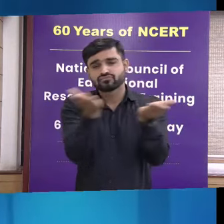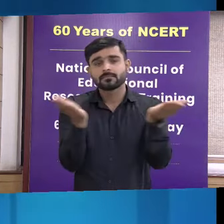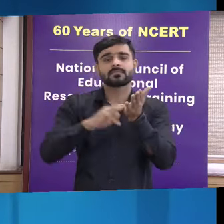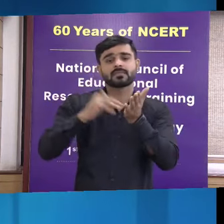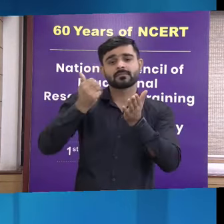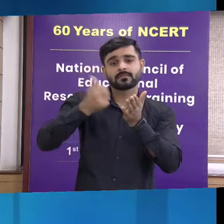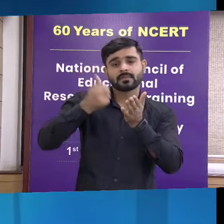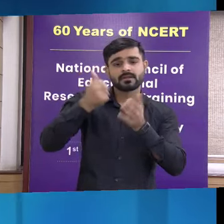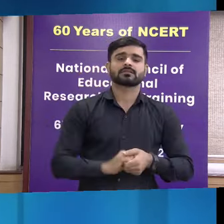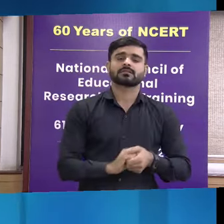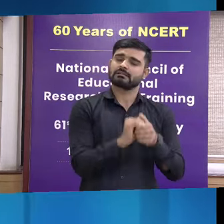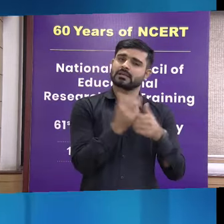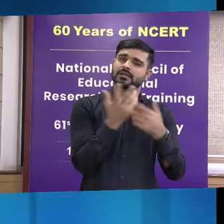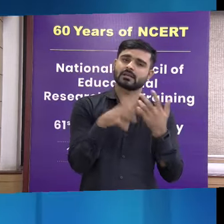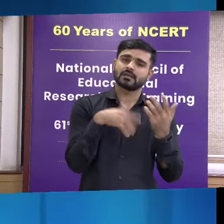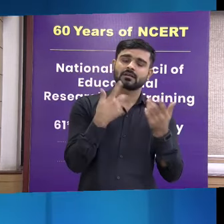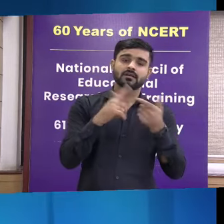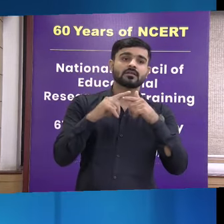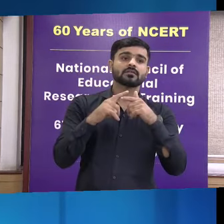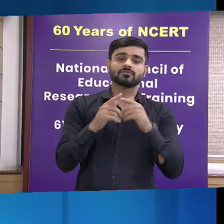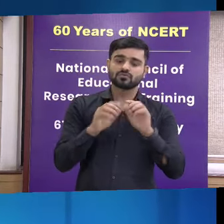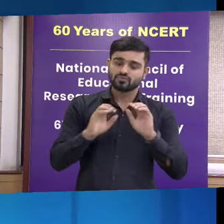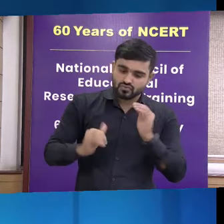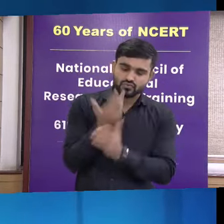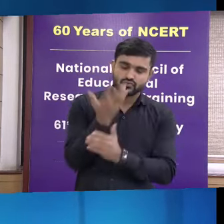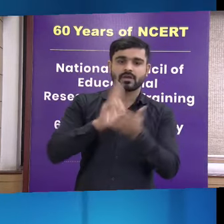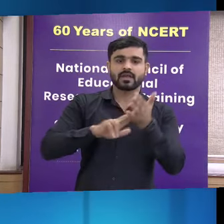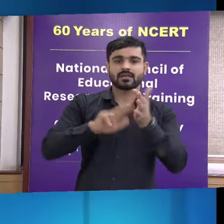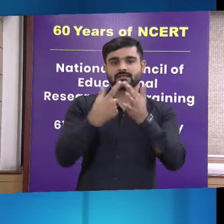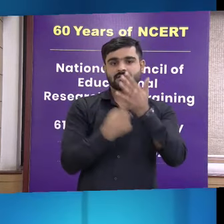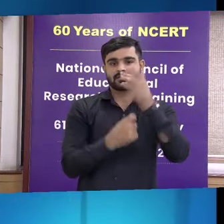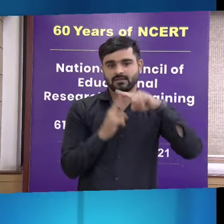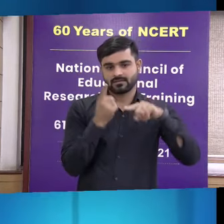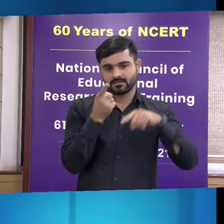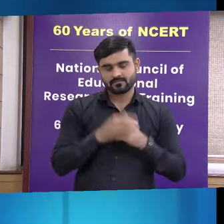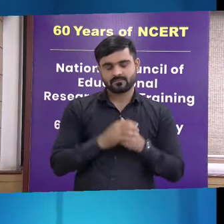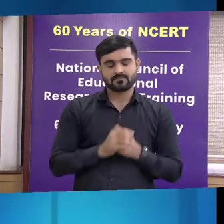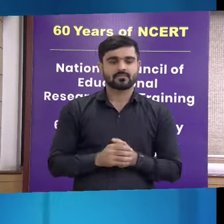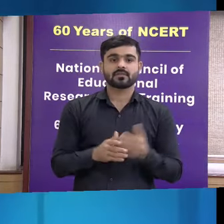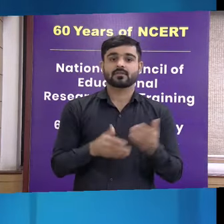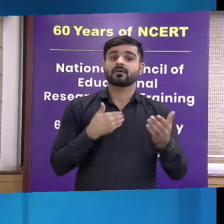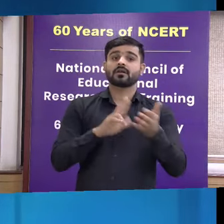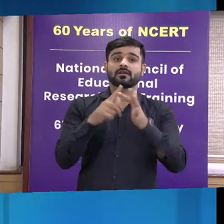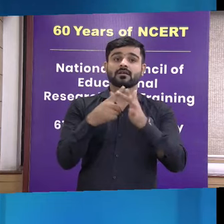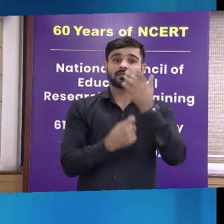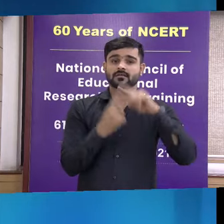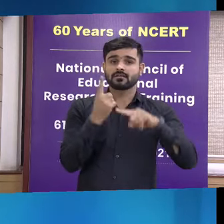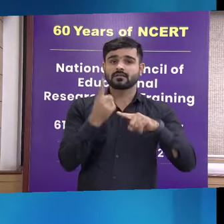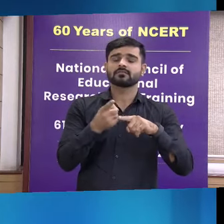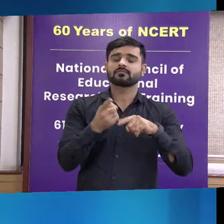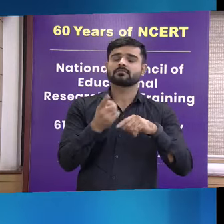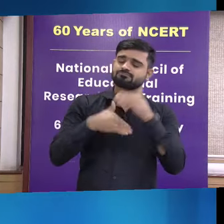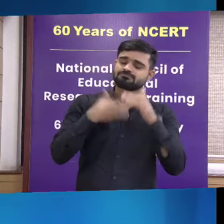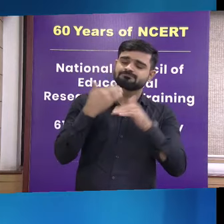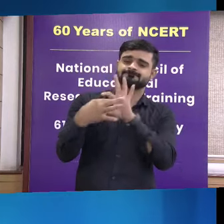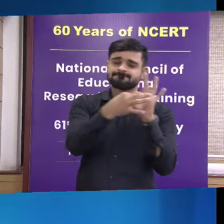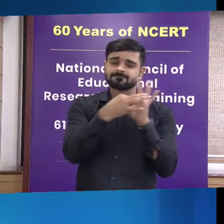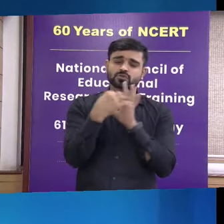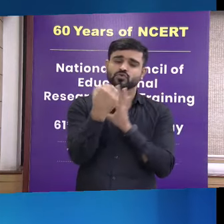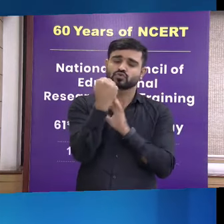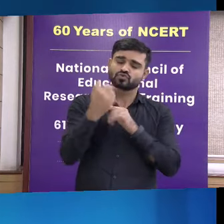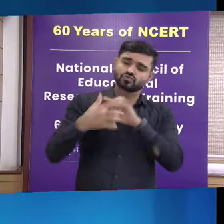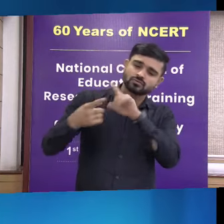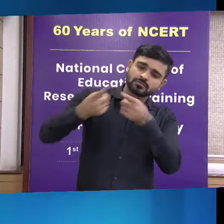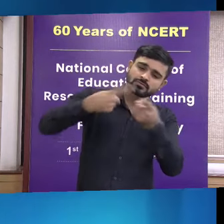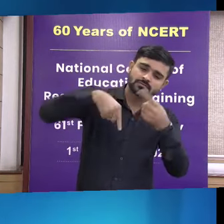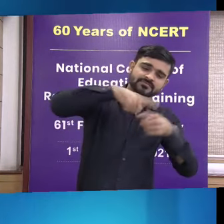minister in the initiatives of NCERT. So may NCERT go from strength to strength, and I wish all of